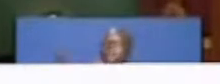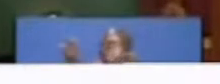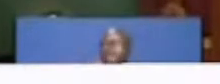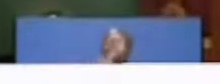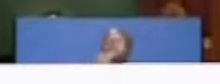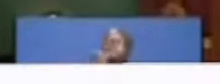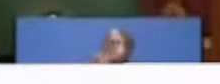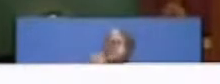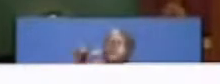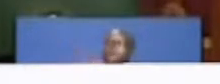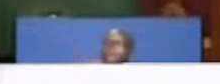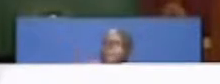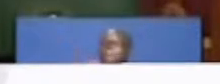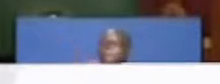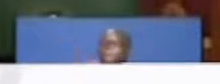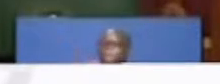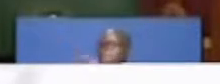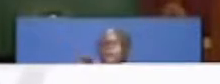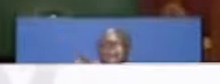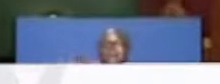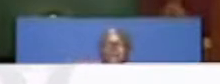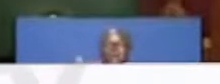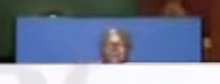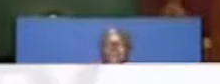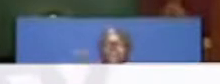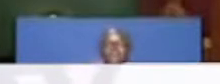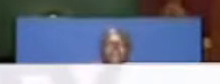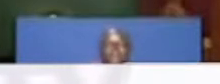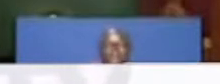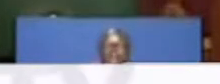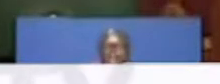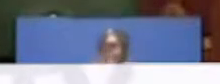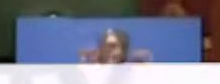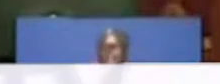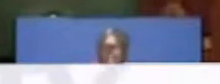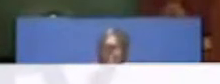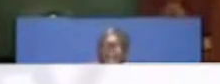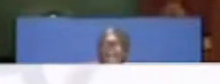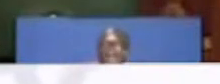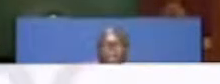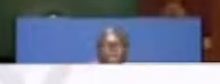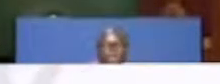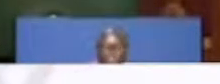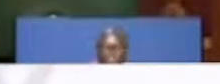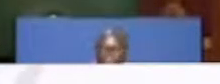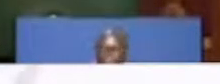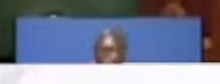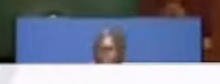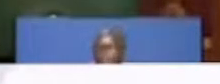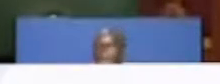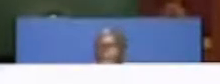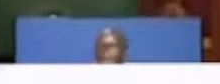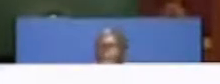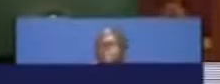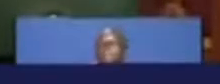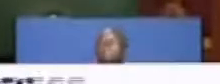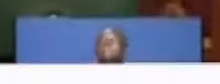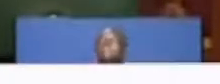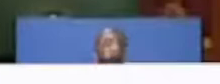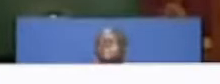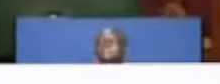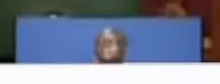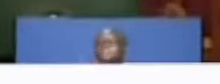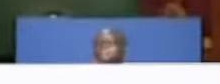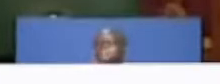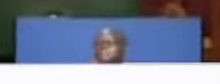members of its populace through an integrated system dubbed M-Riziki, which